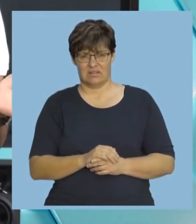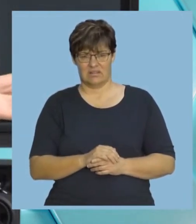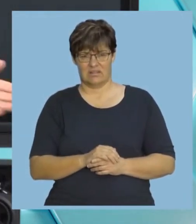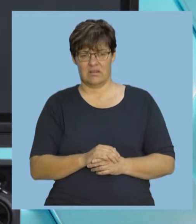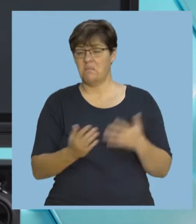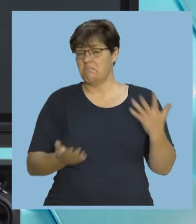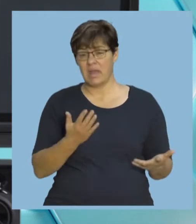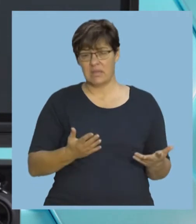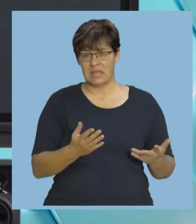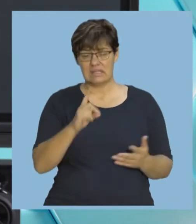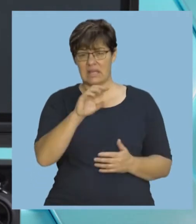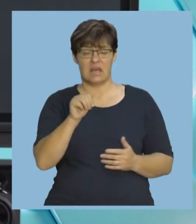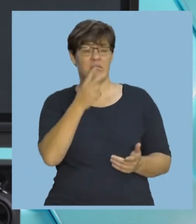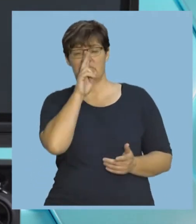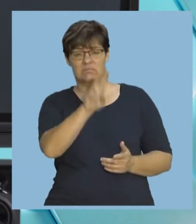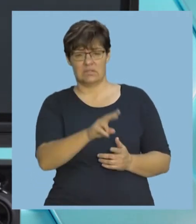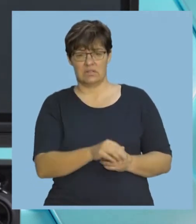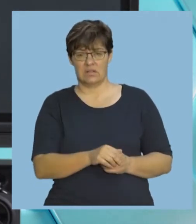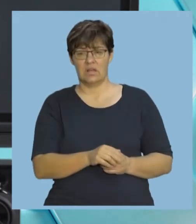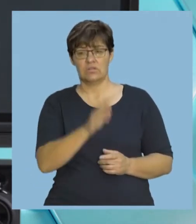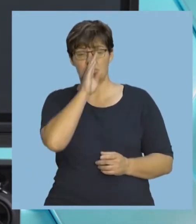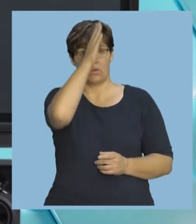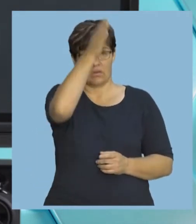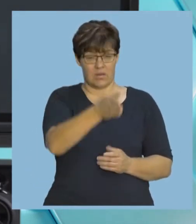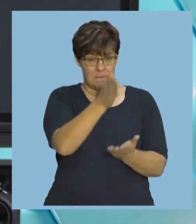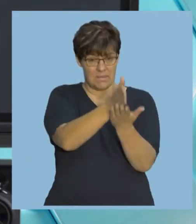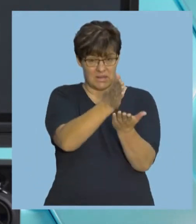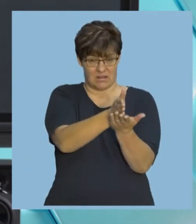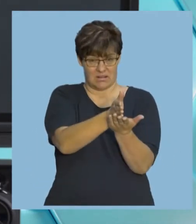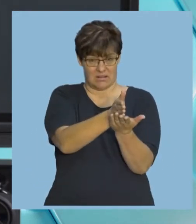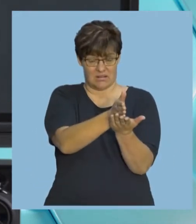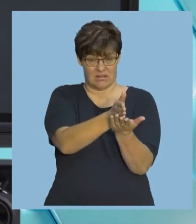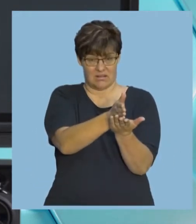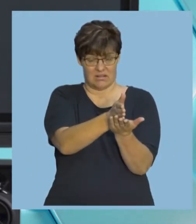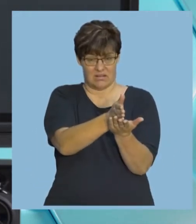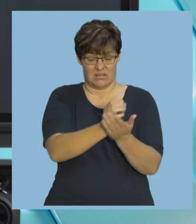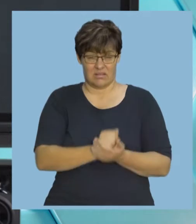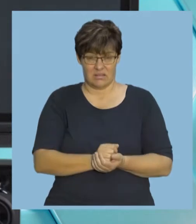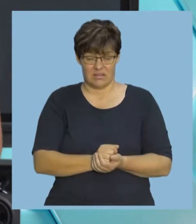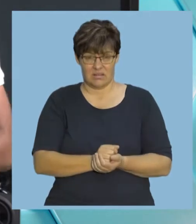Skewed, we might have data which is skewed. If you look at the median, which is the middle of your